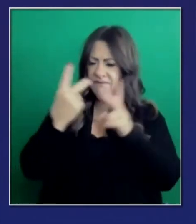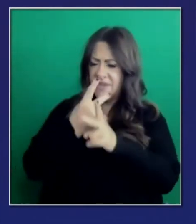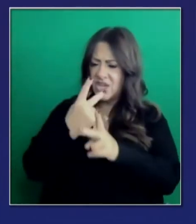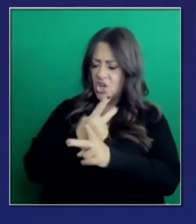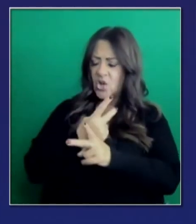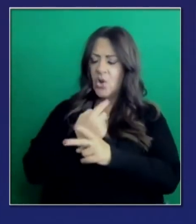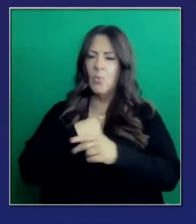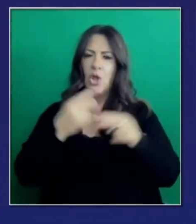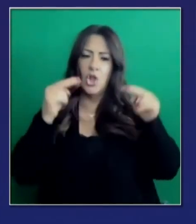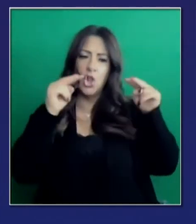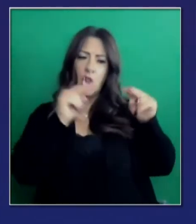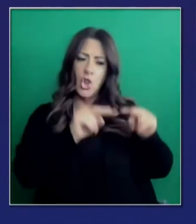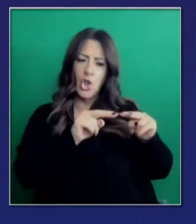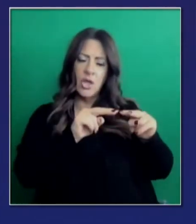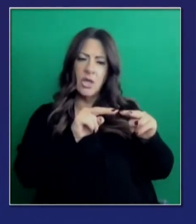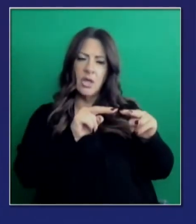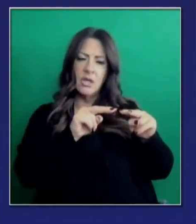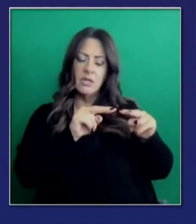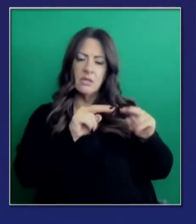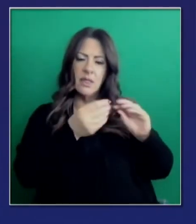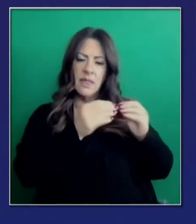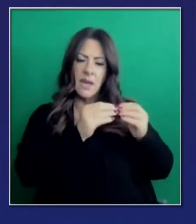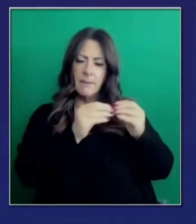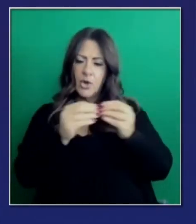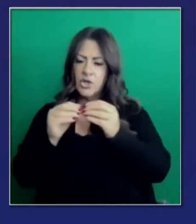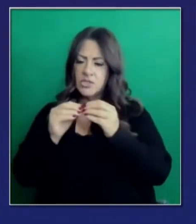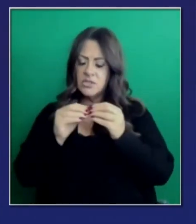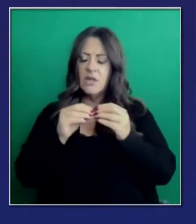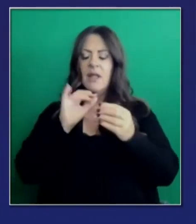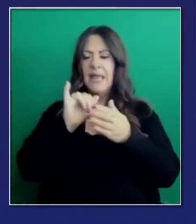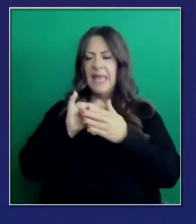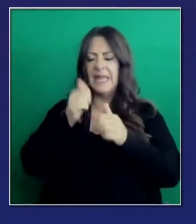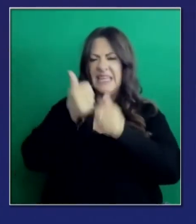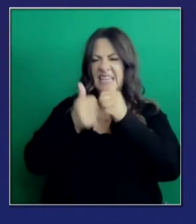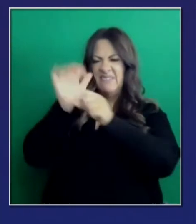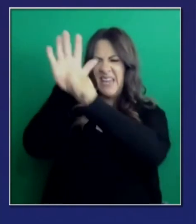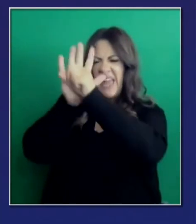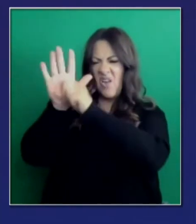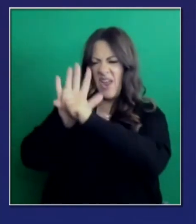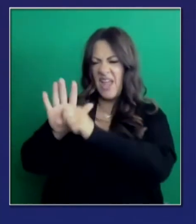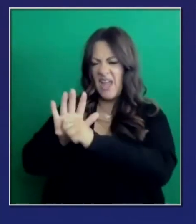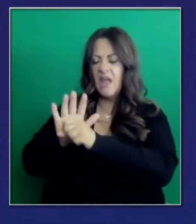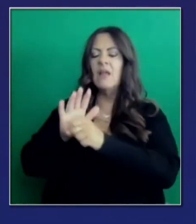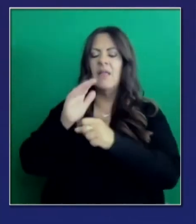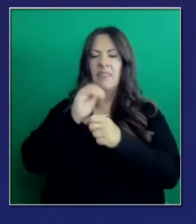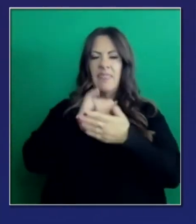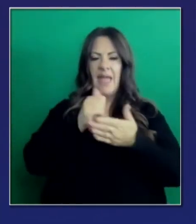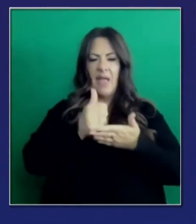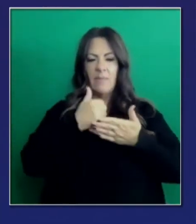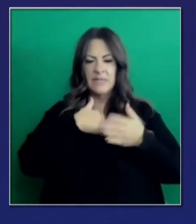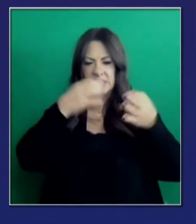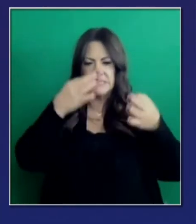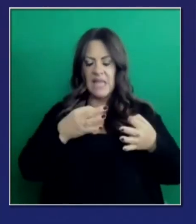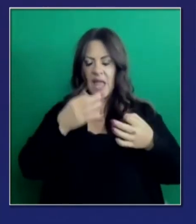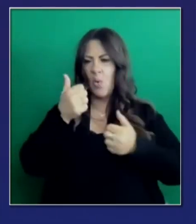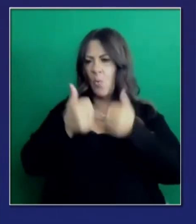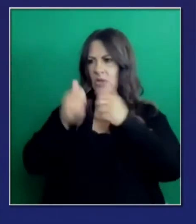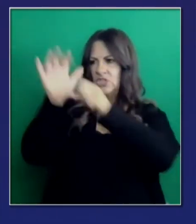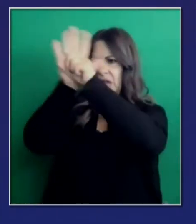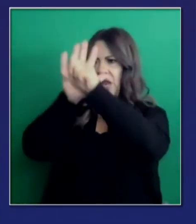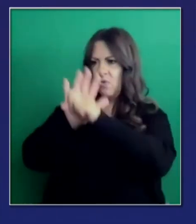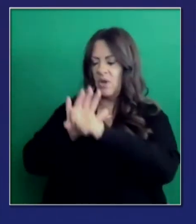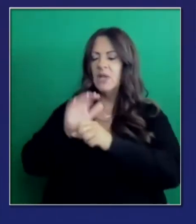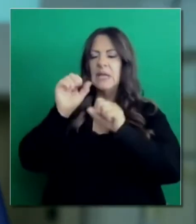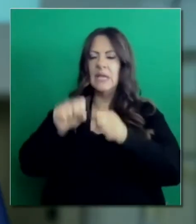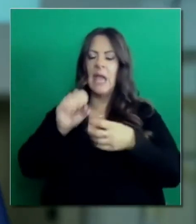tiers are actually about transmission in communities or in counties today and now. So we use that